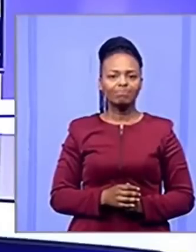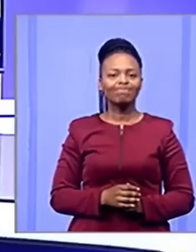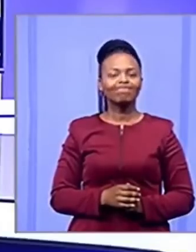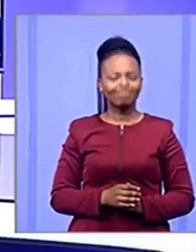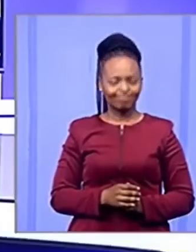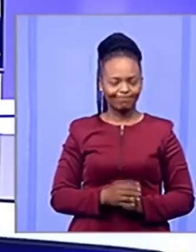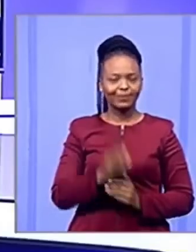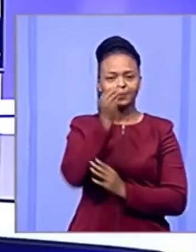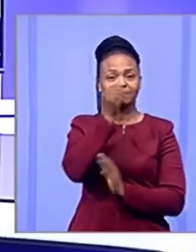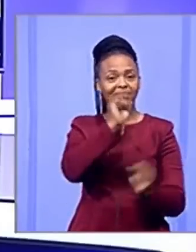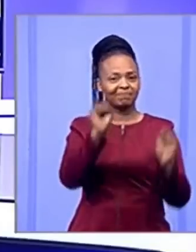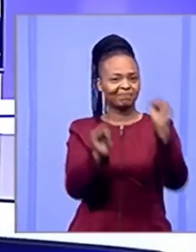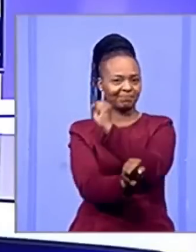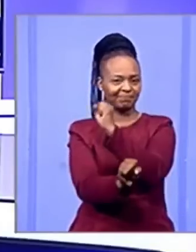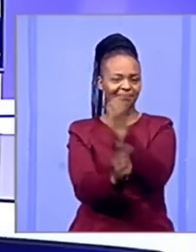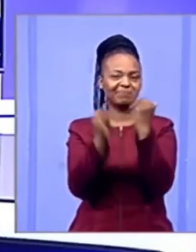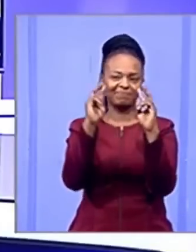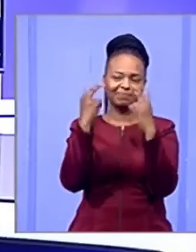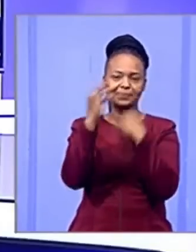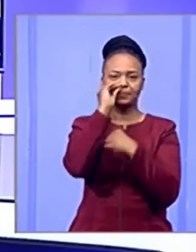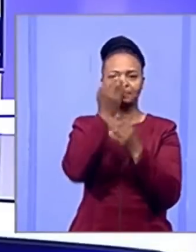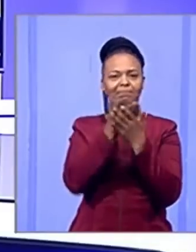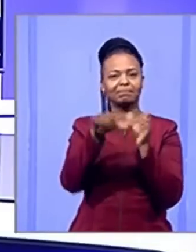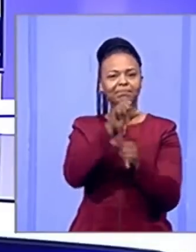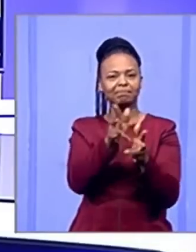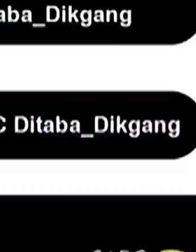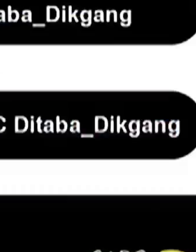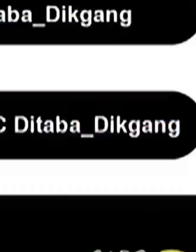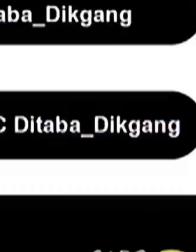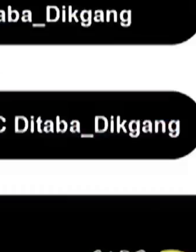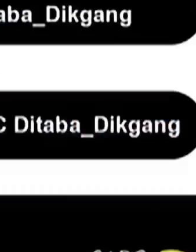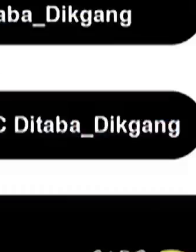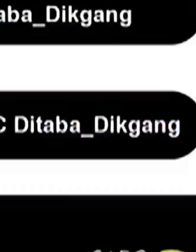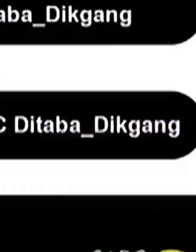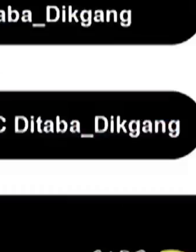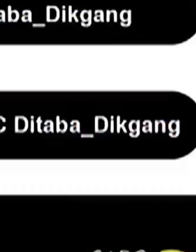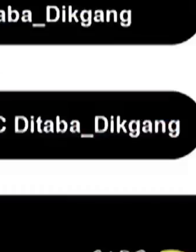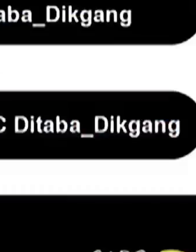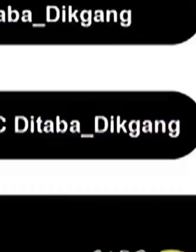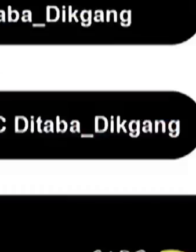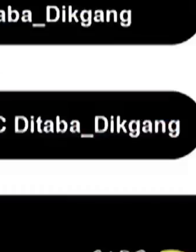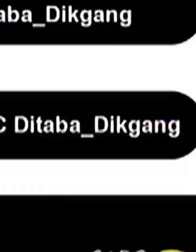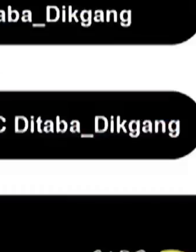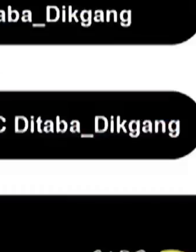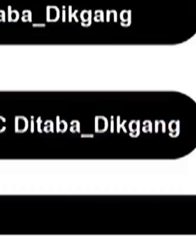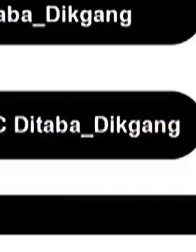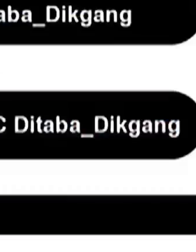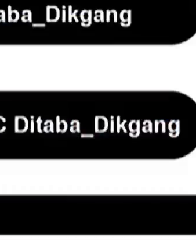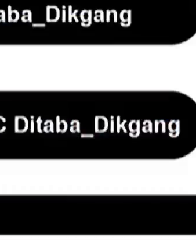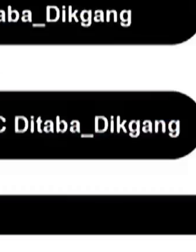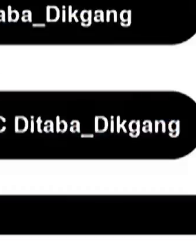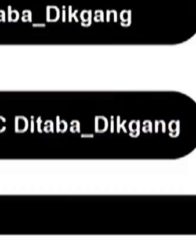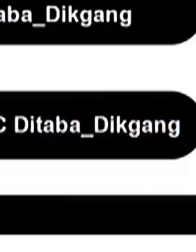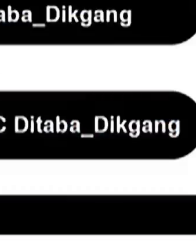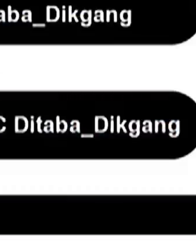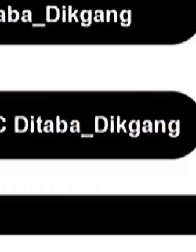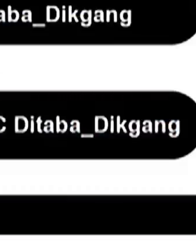Bagešo di felela mo gopolang gore ditaba tša rena di a hwetšagala go marangrang a dikgokagano fao le ka kgathago